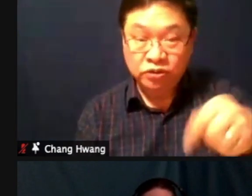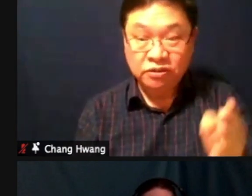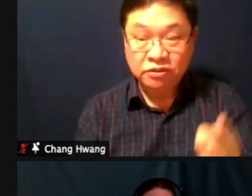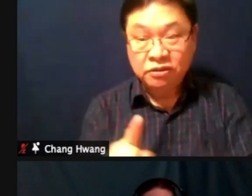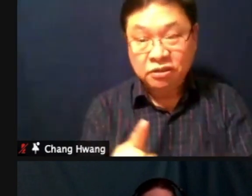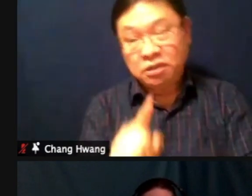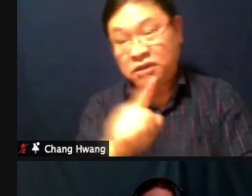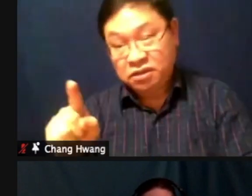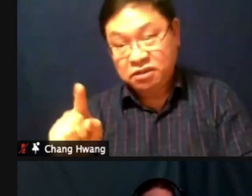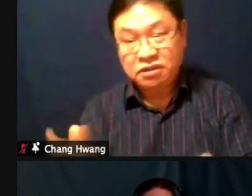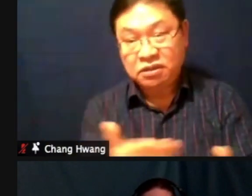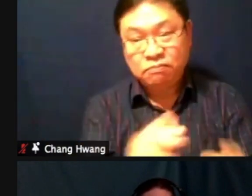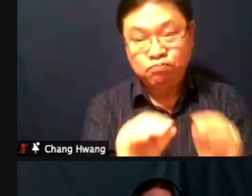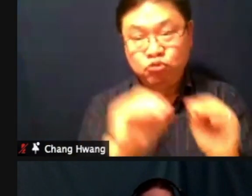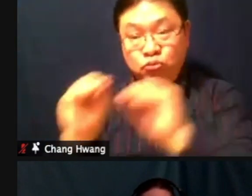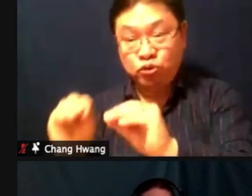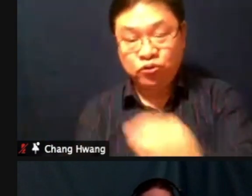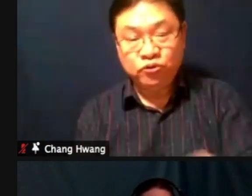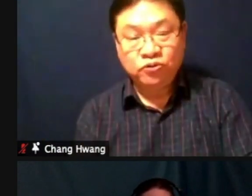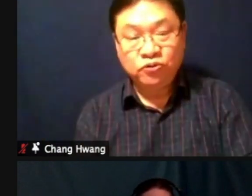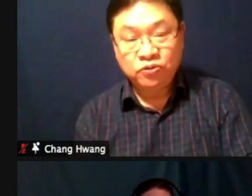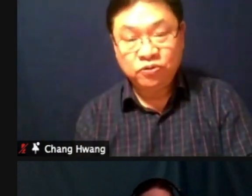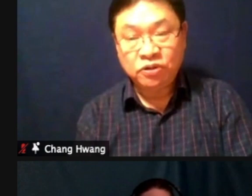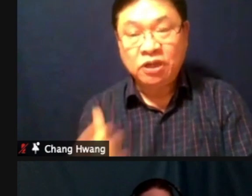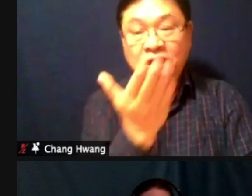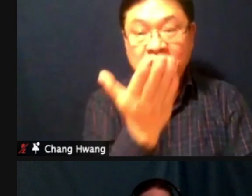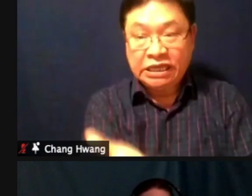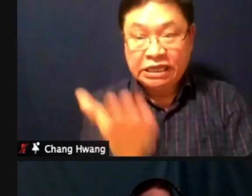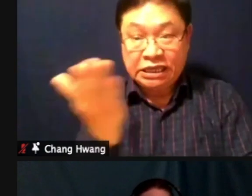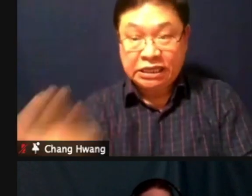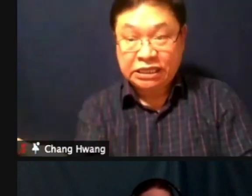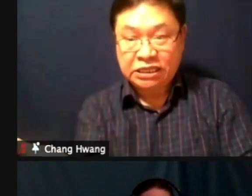Looks like that, goes down, moves to the side.